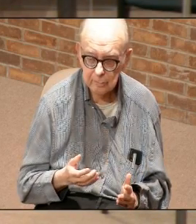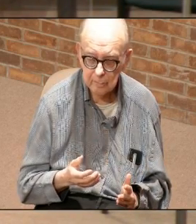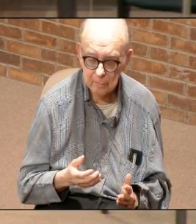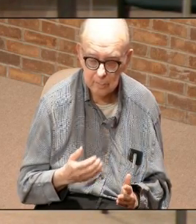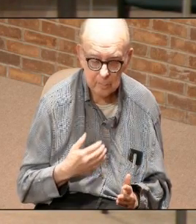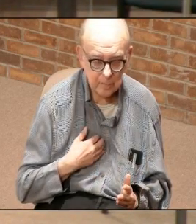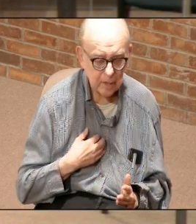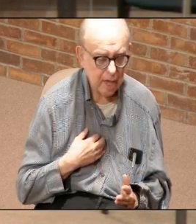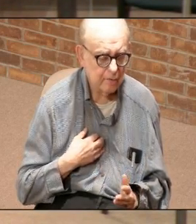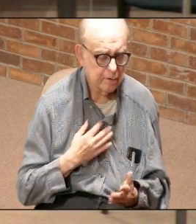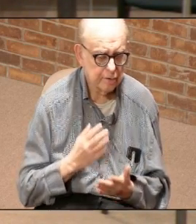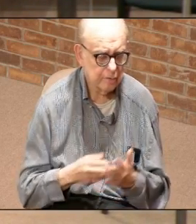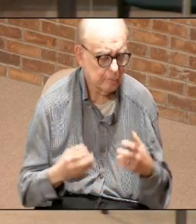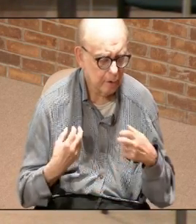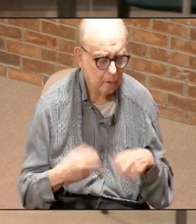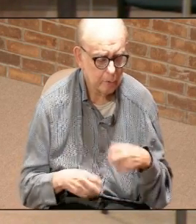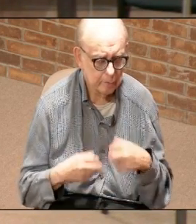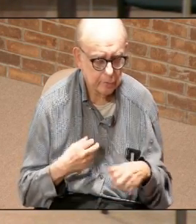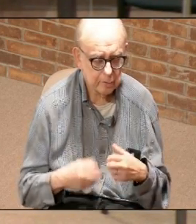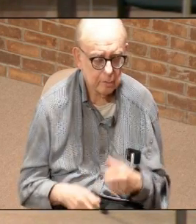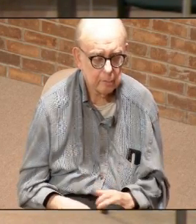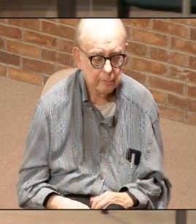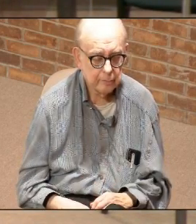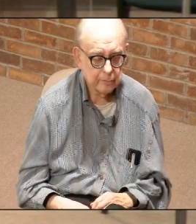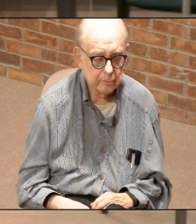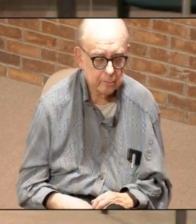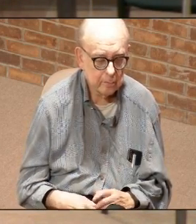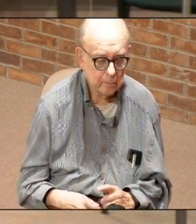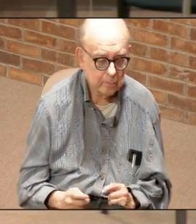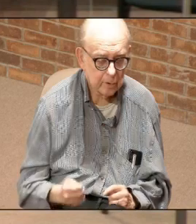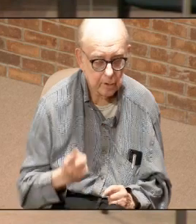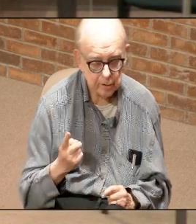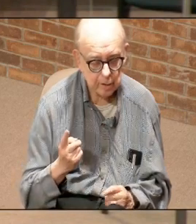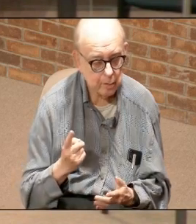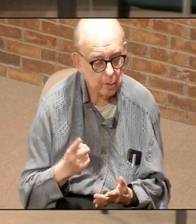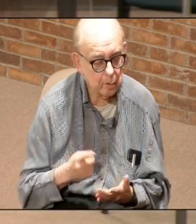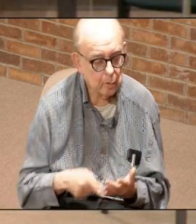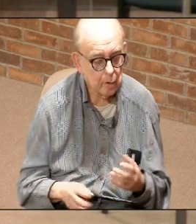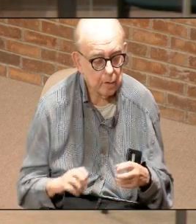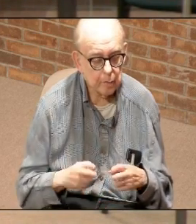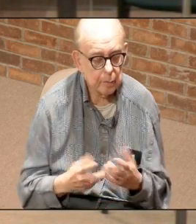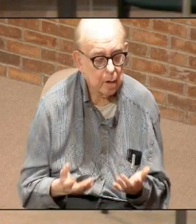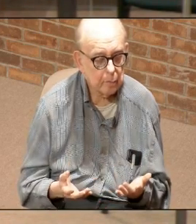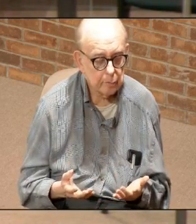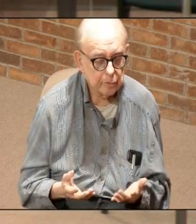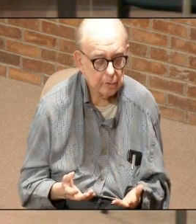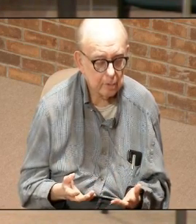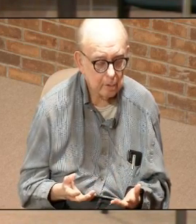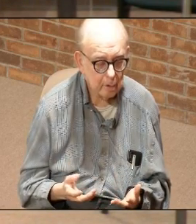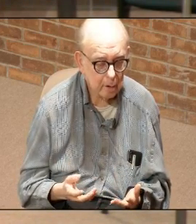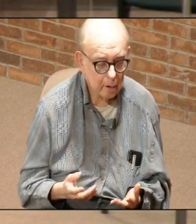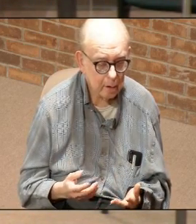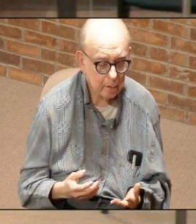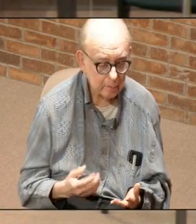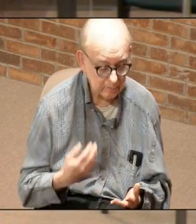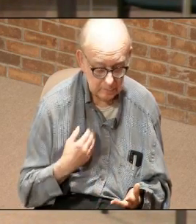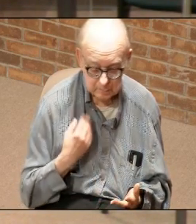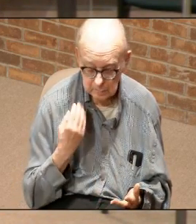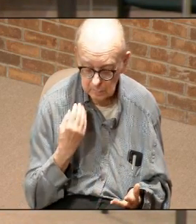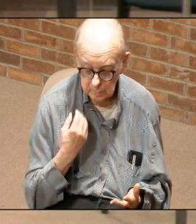she's having some issues. We're trying to figure out what those issues are, and we don't